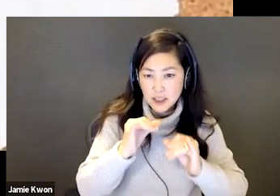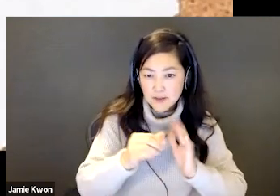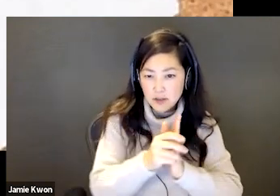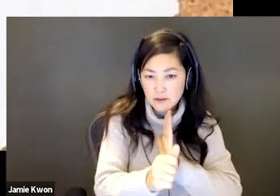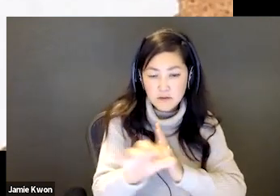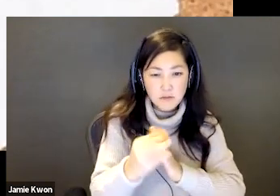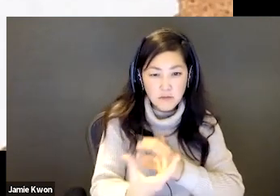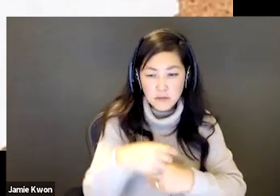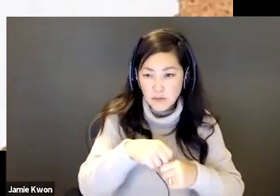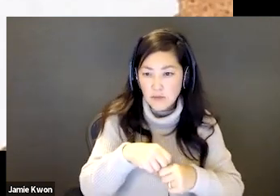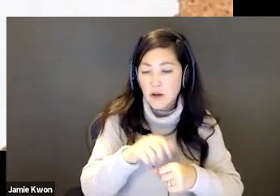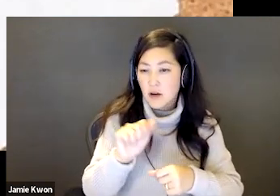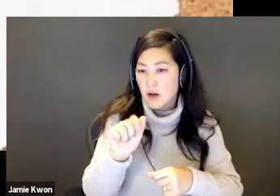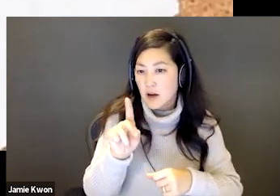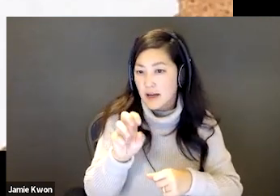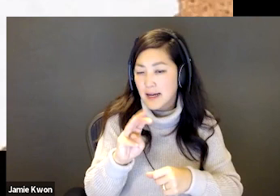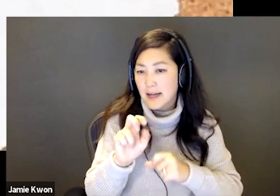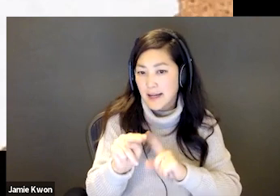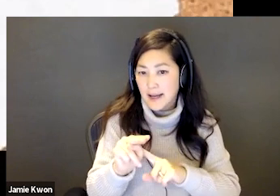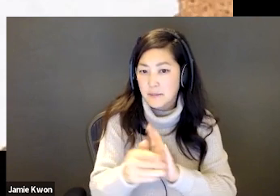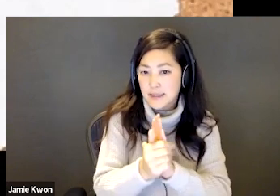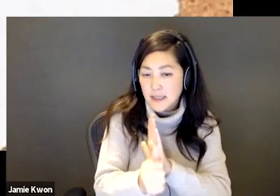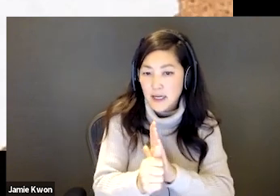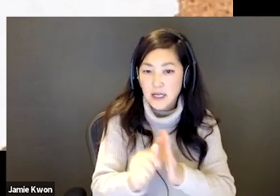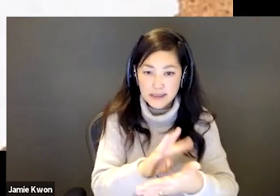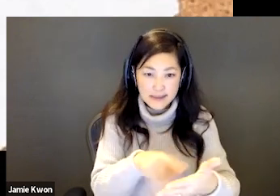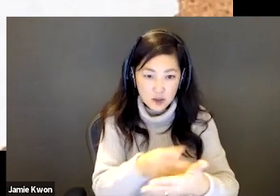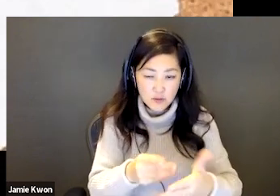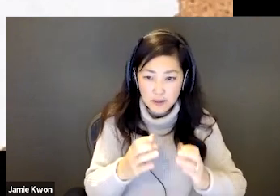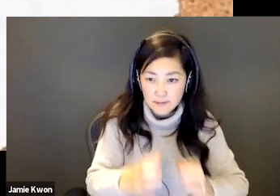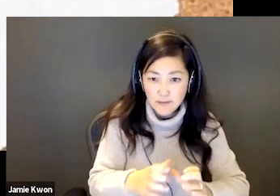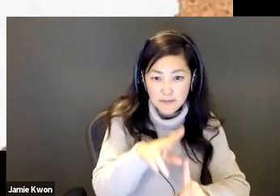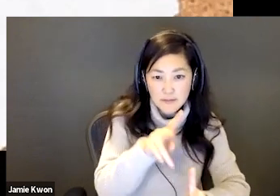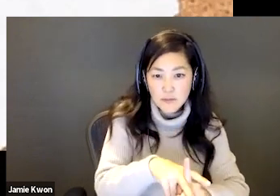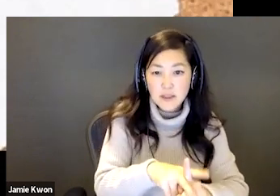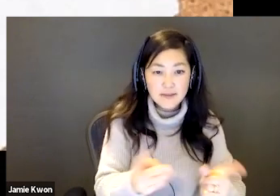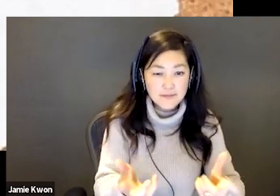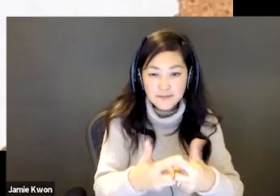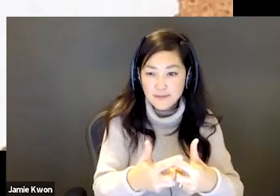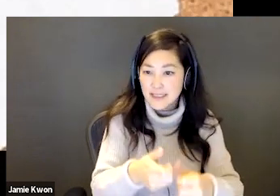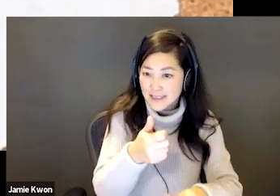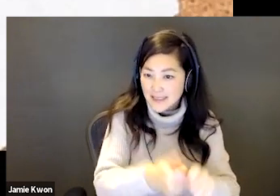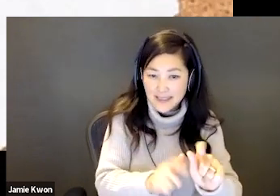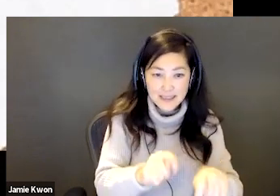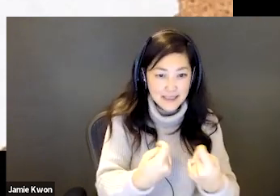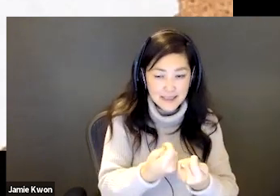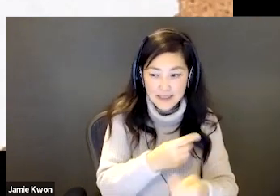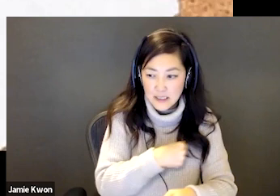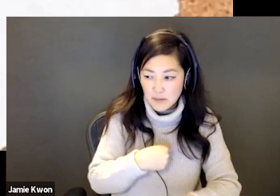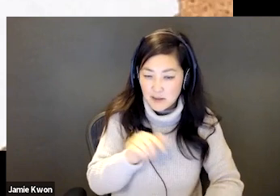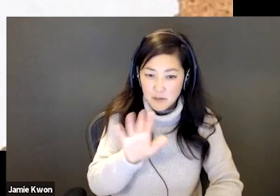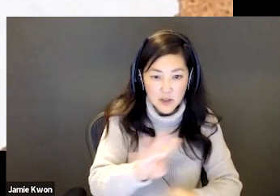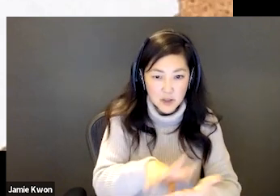involved administrative skills, scheduling client appointments that fit every team member's